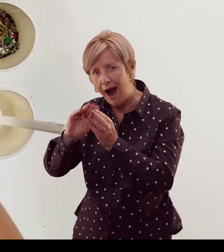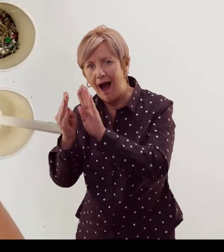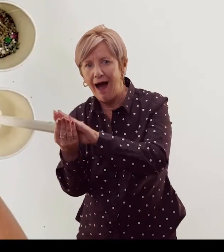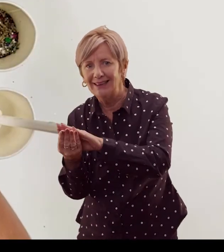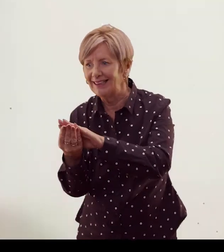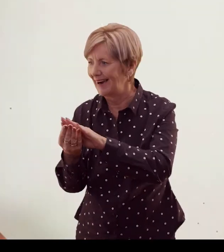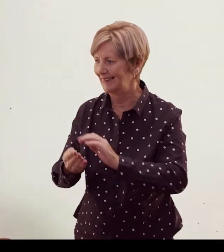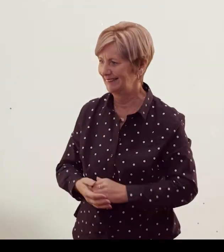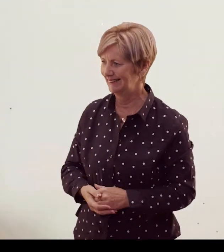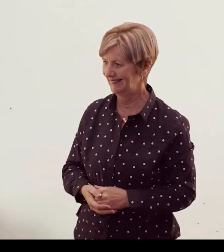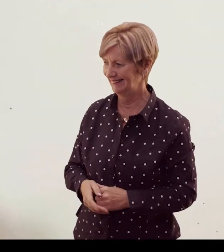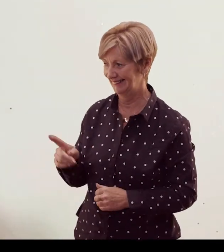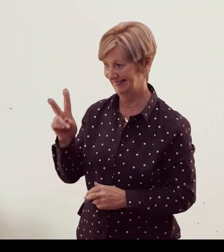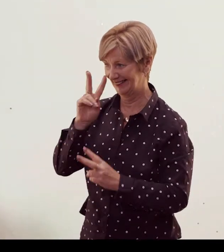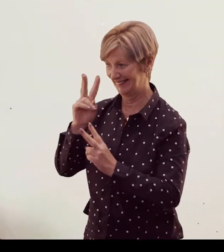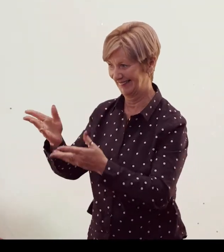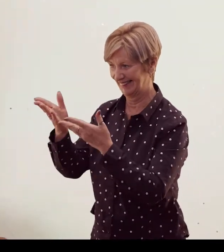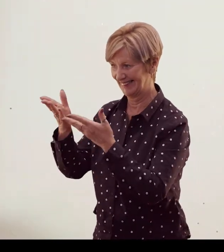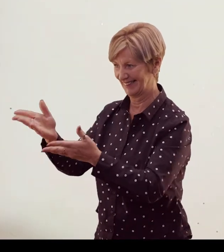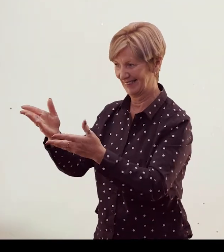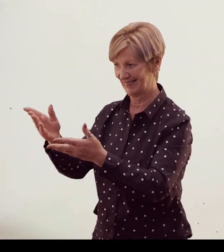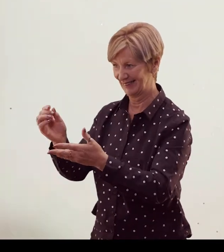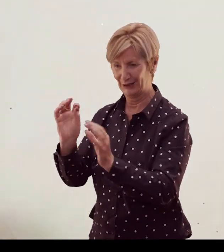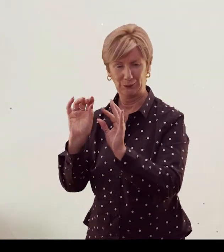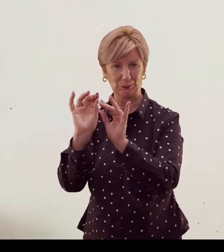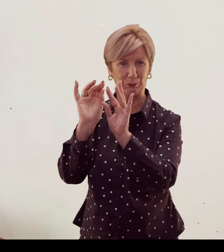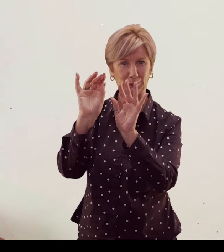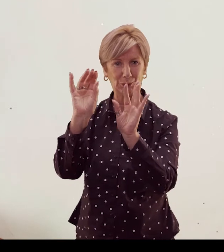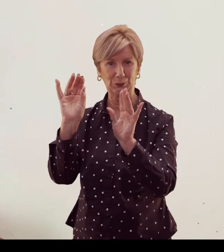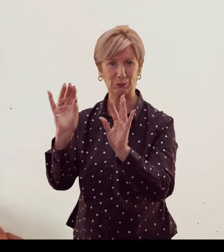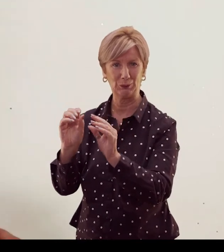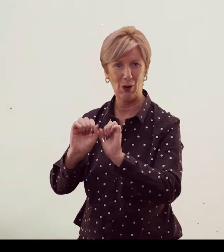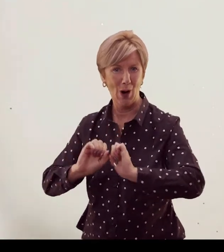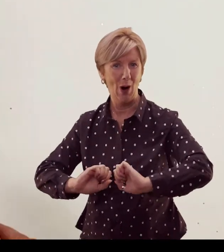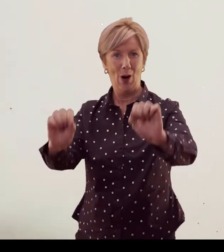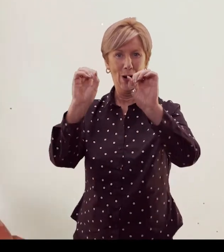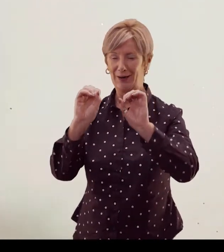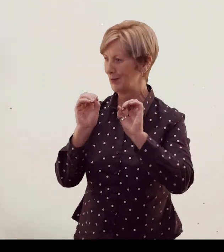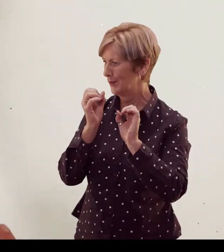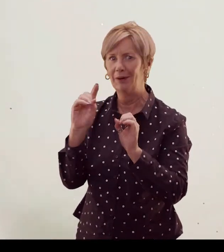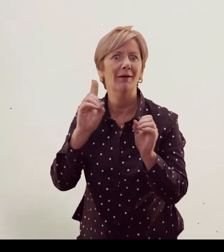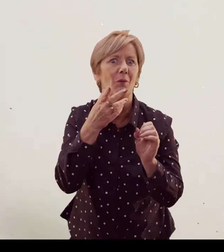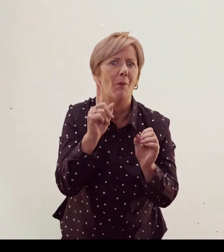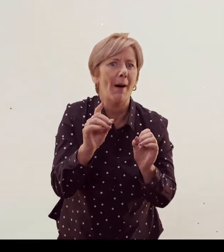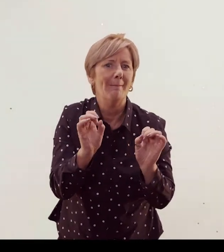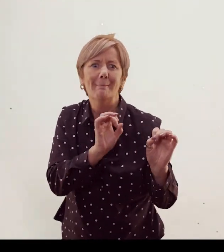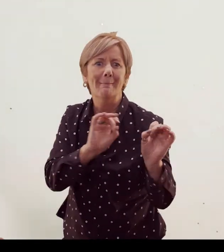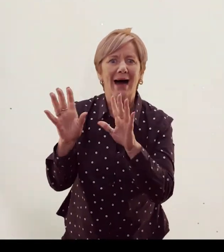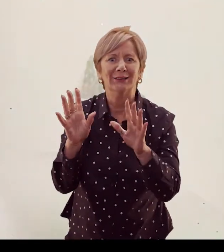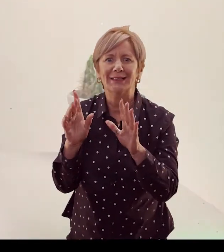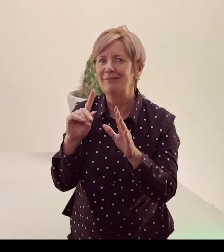side. And there you have it, your own magical wand. I wonder what magic you can make.